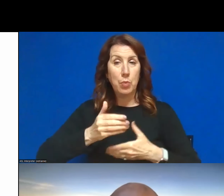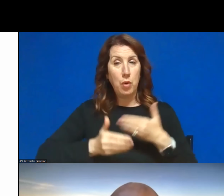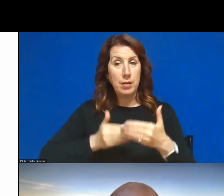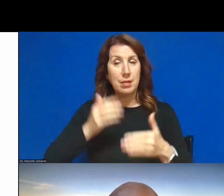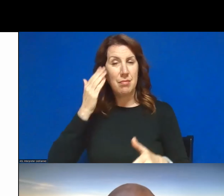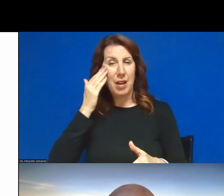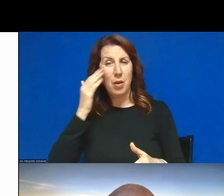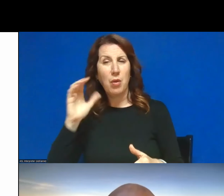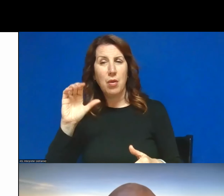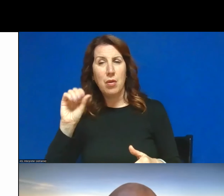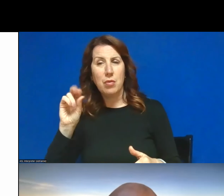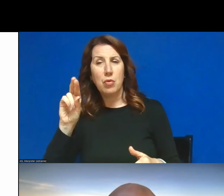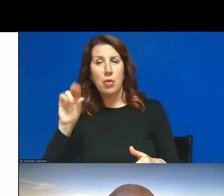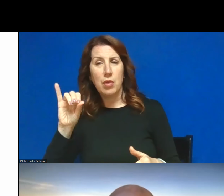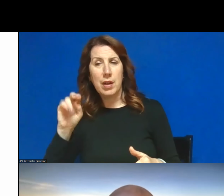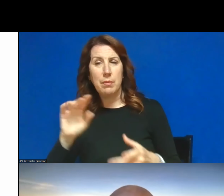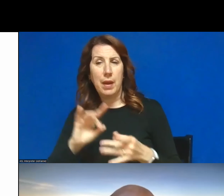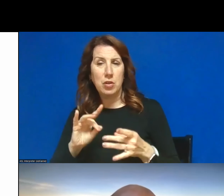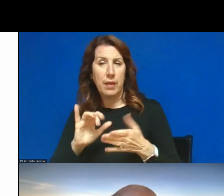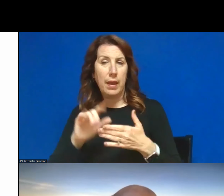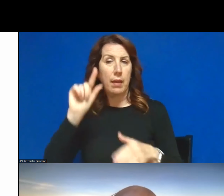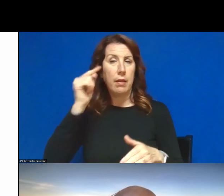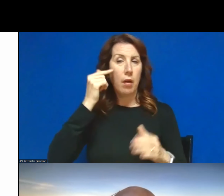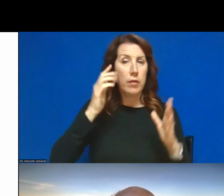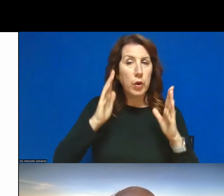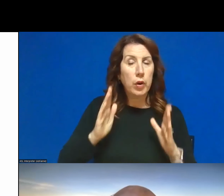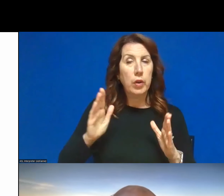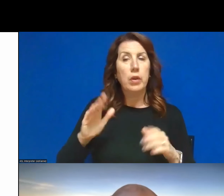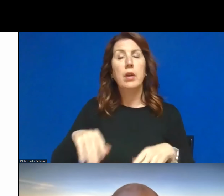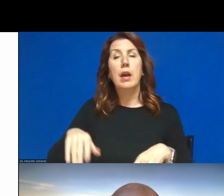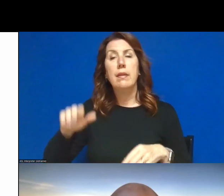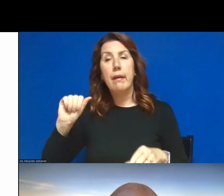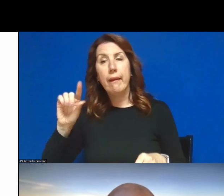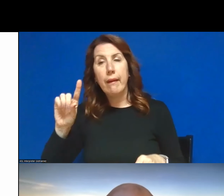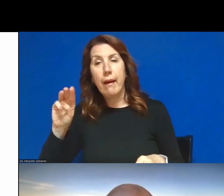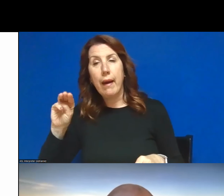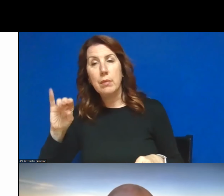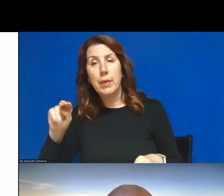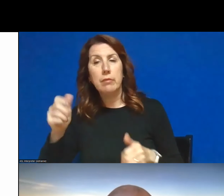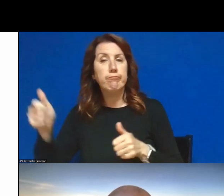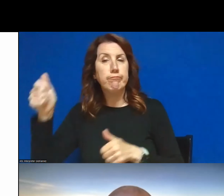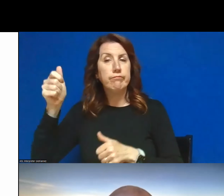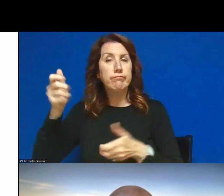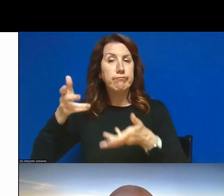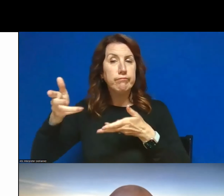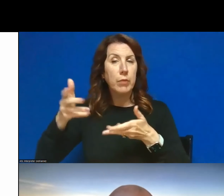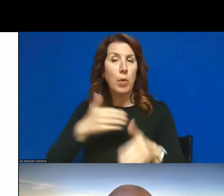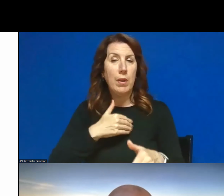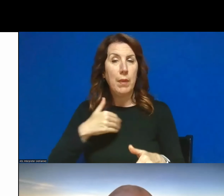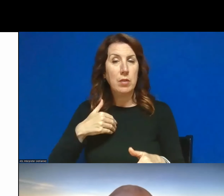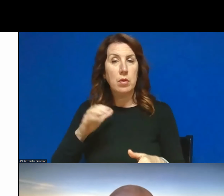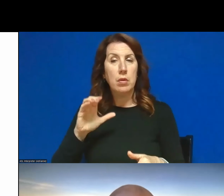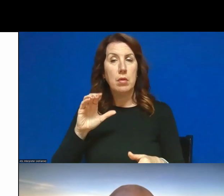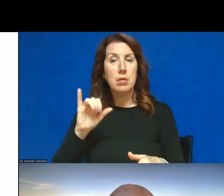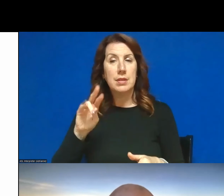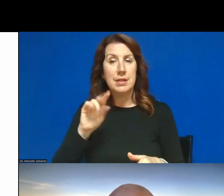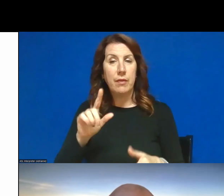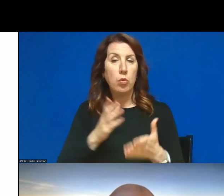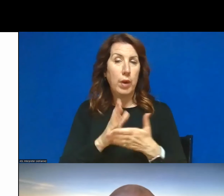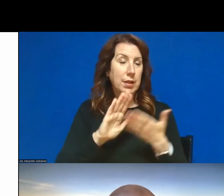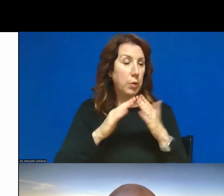it, that the governor and the administration has engaged with members of the civil rights community,